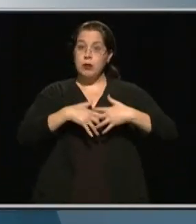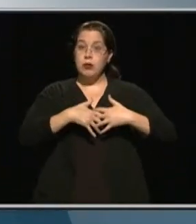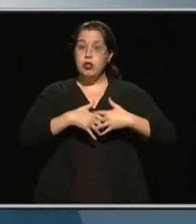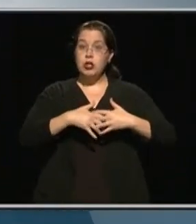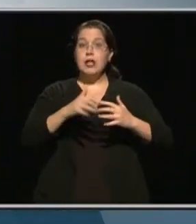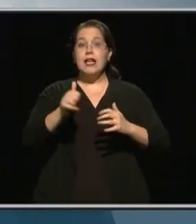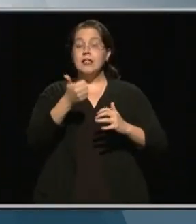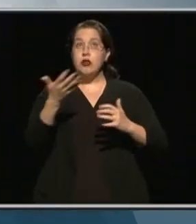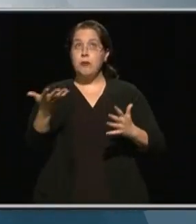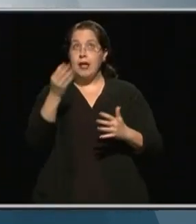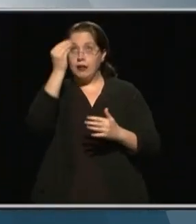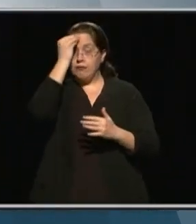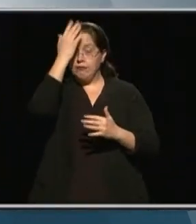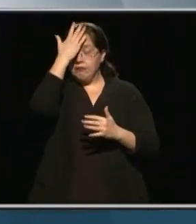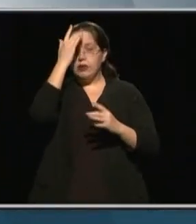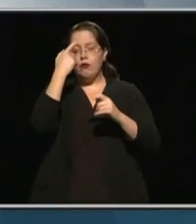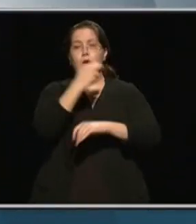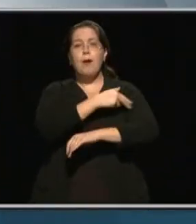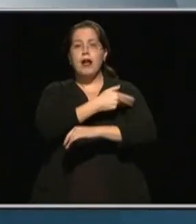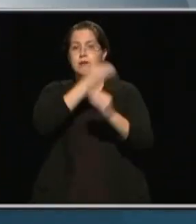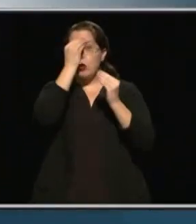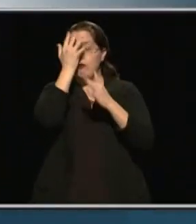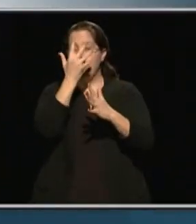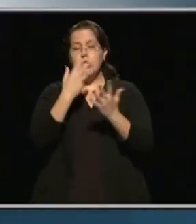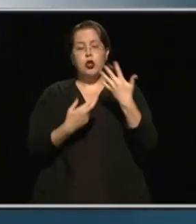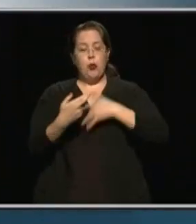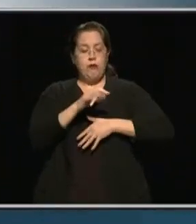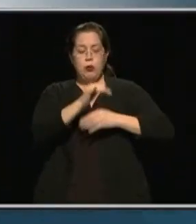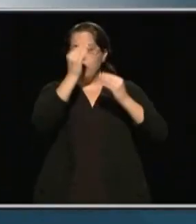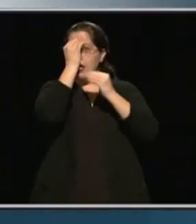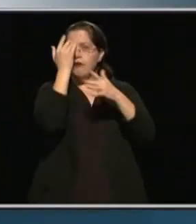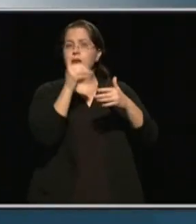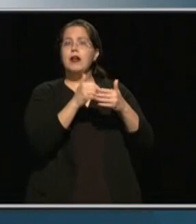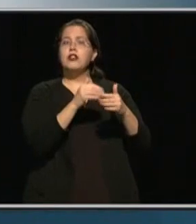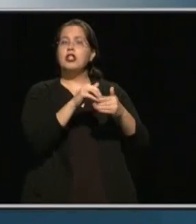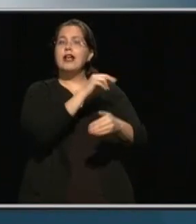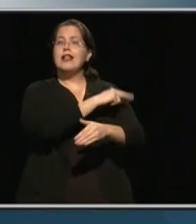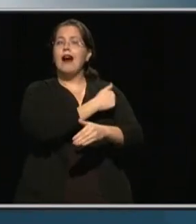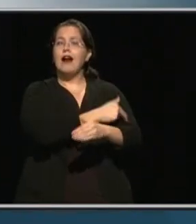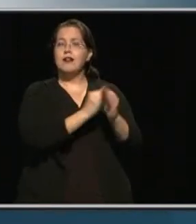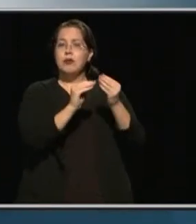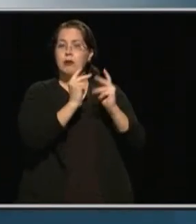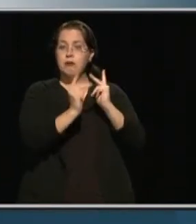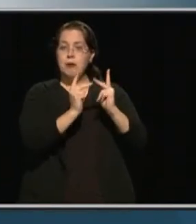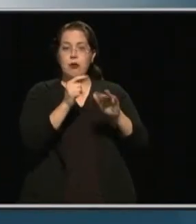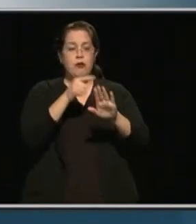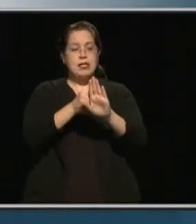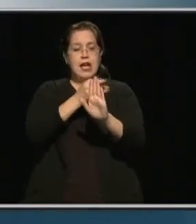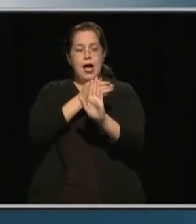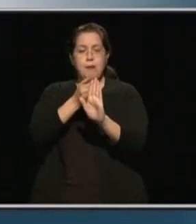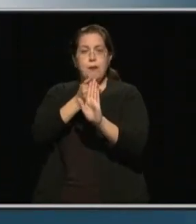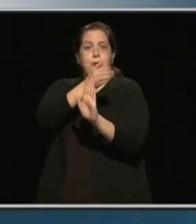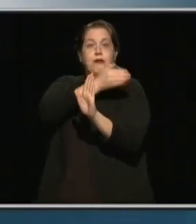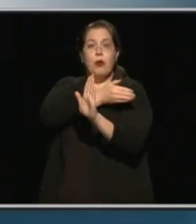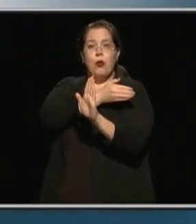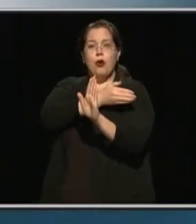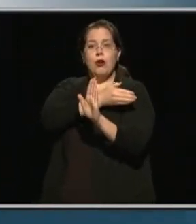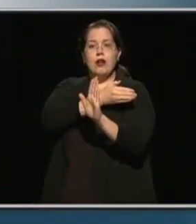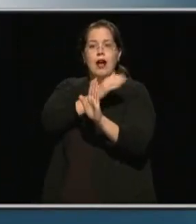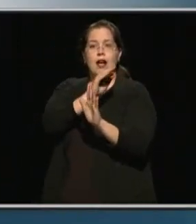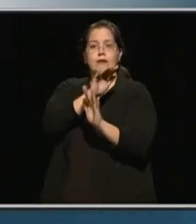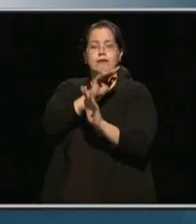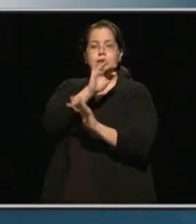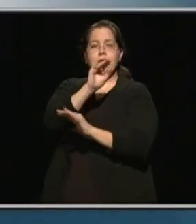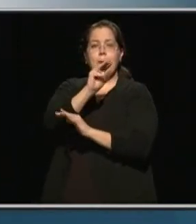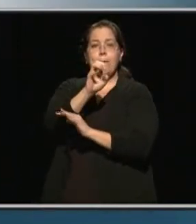big takeaway from hospital data. A review of the data in hospitalization status and time period before the 25th